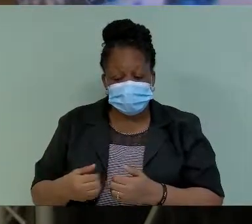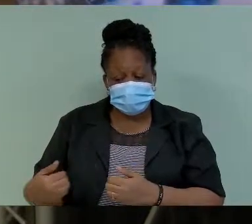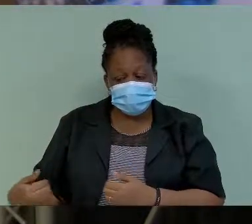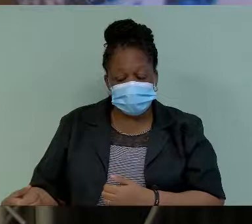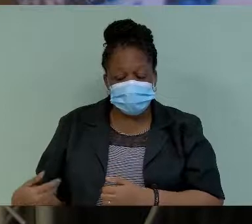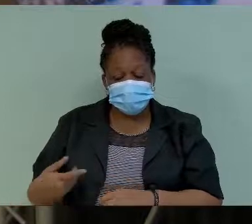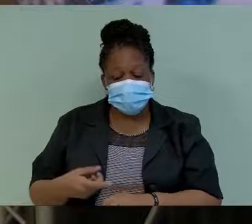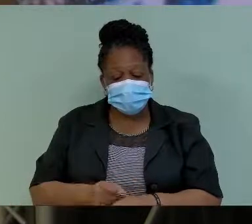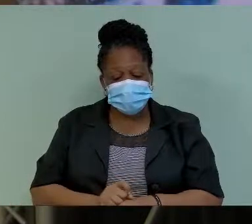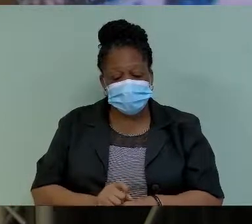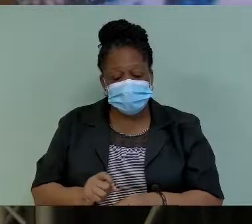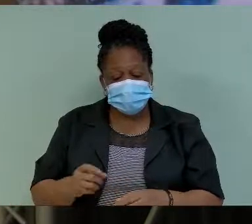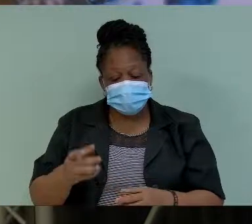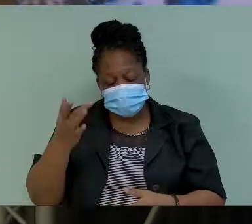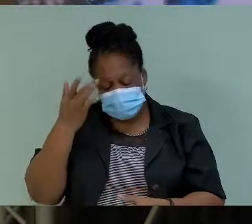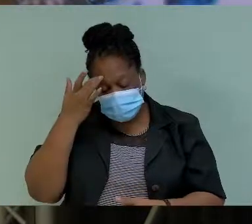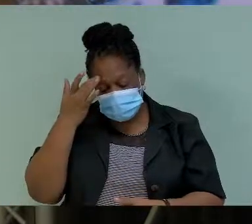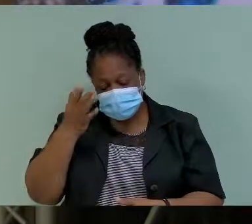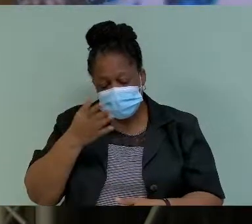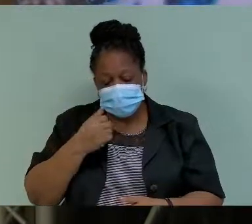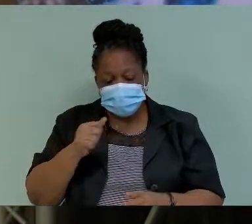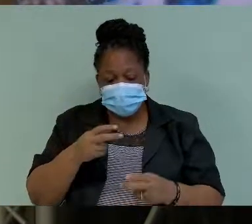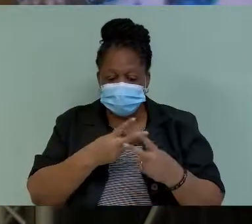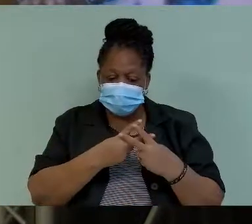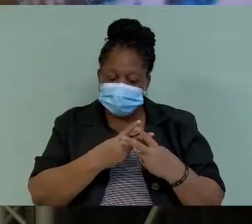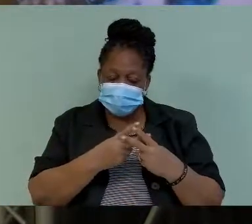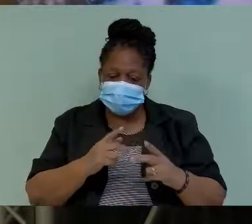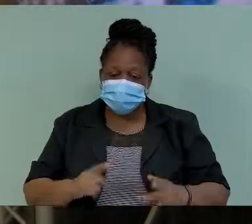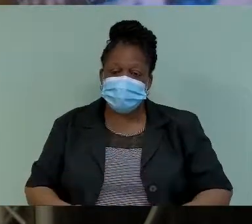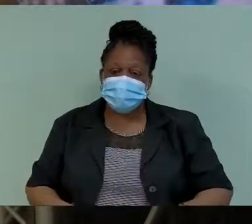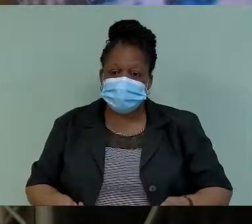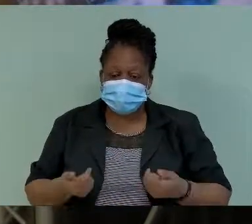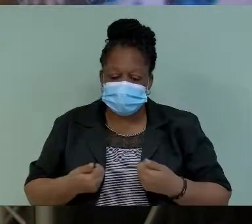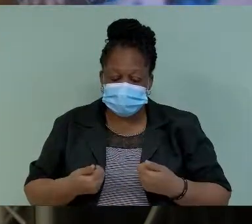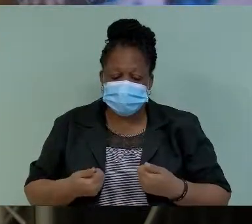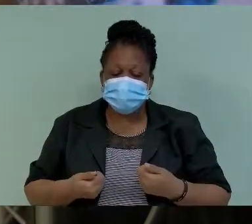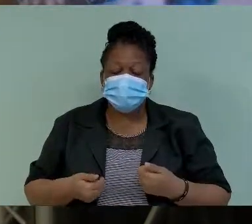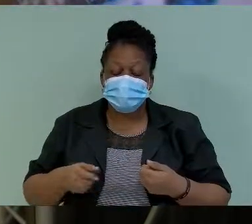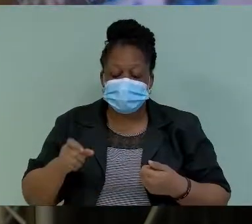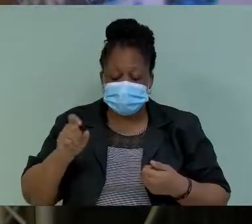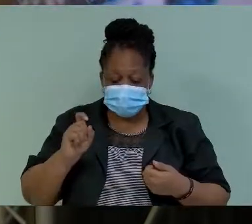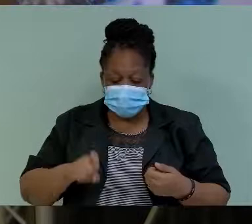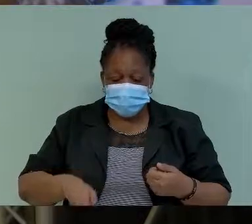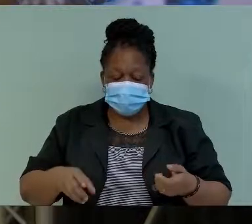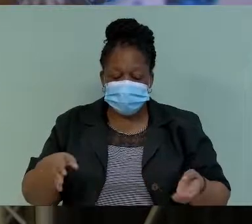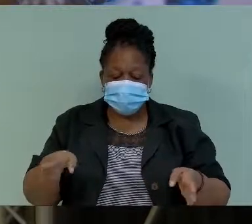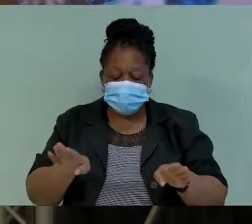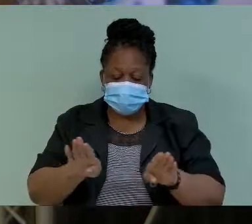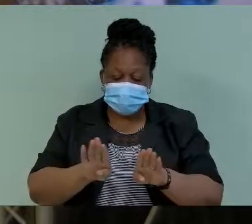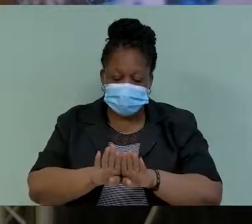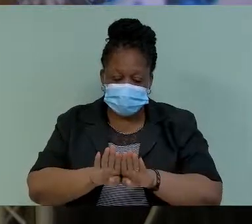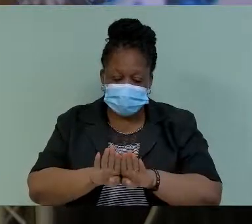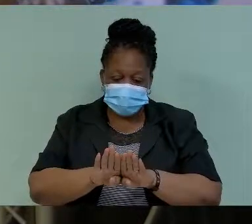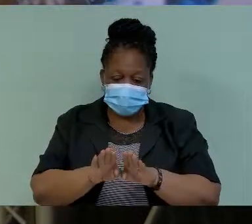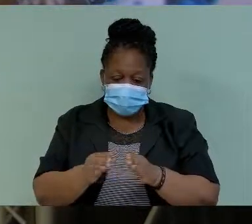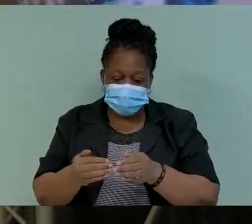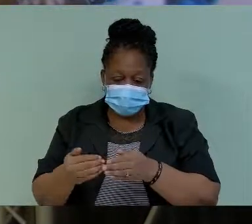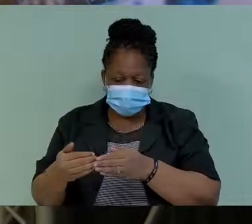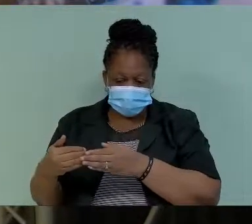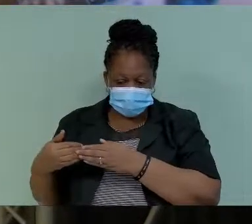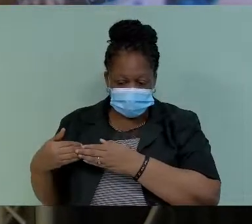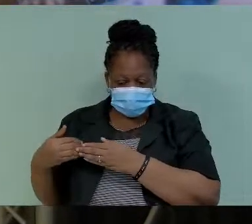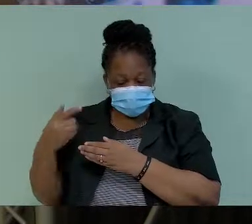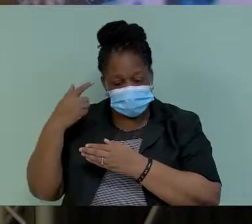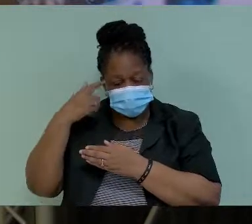save lives, it would be prudent to close our sanctuaries and retreat for our safety.